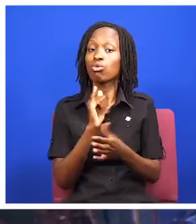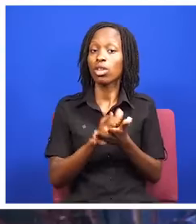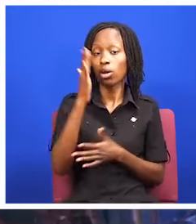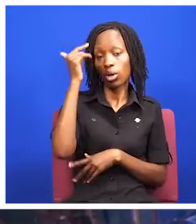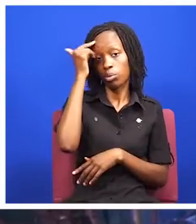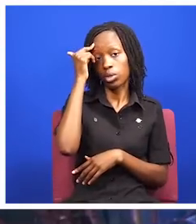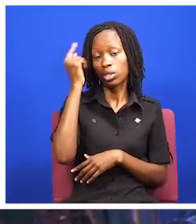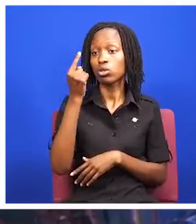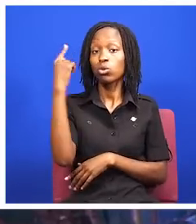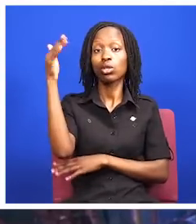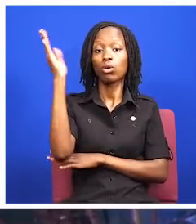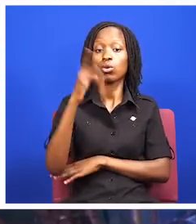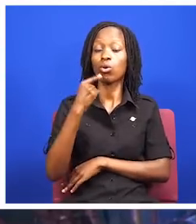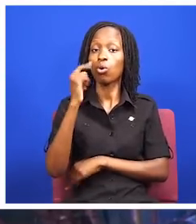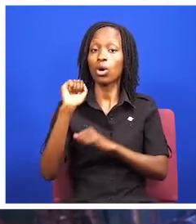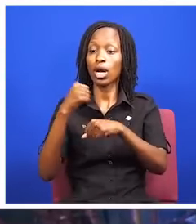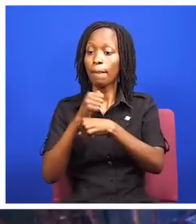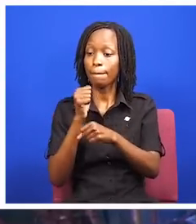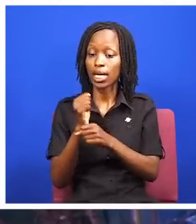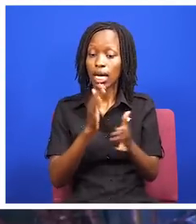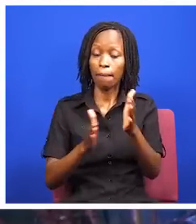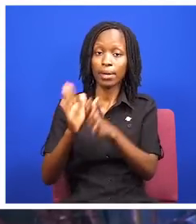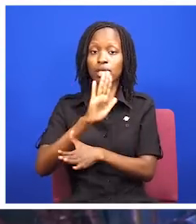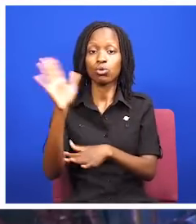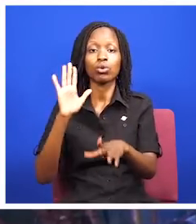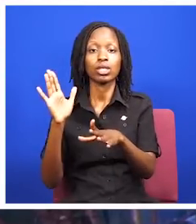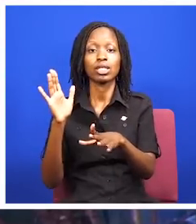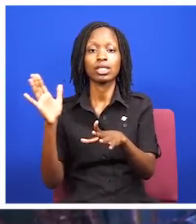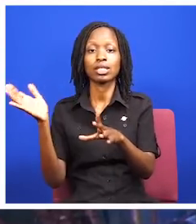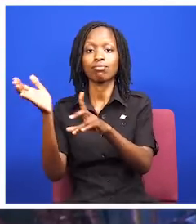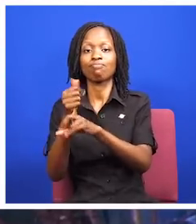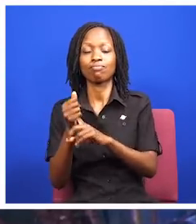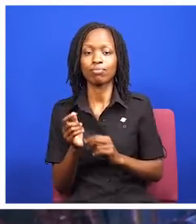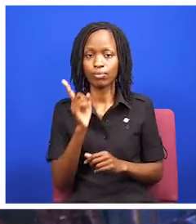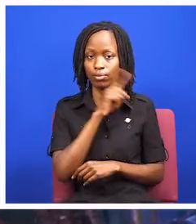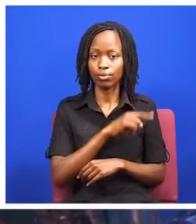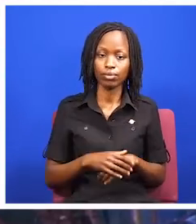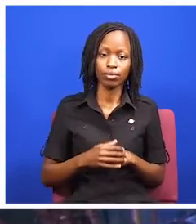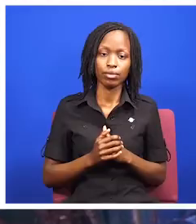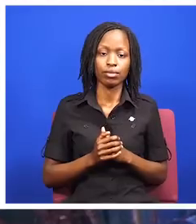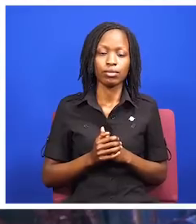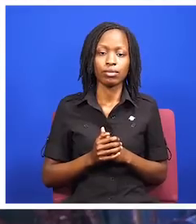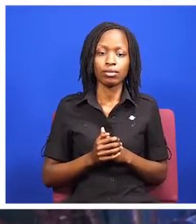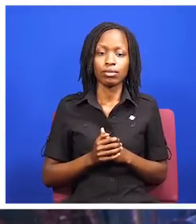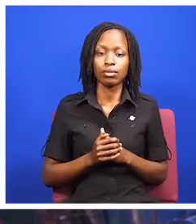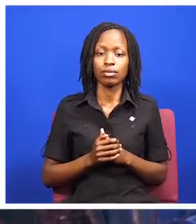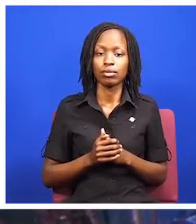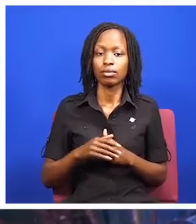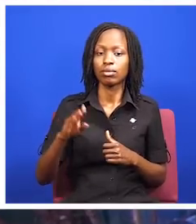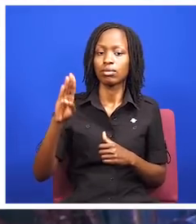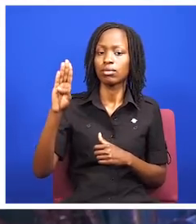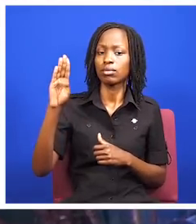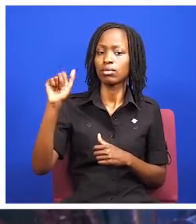so because it's only God who can make your plans come to pass. Hi, Bandav.